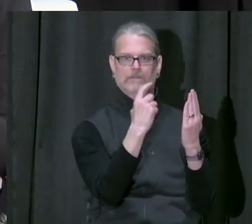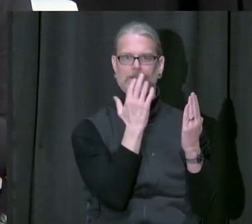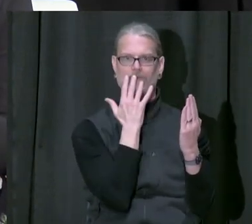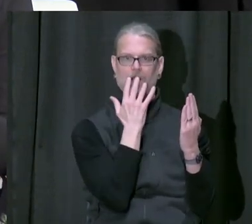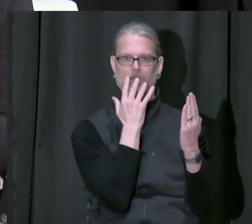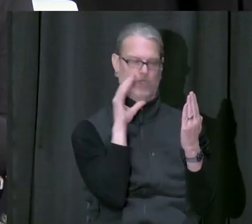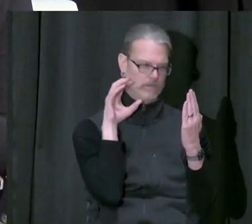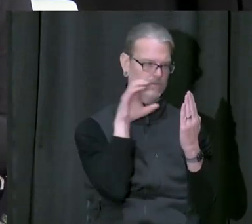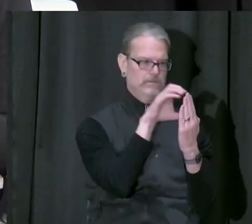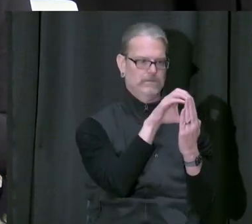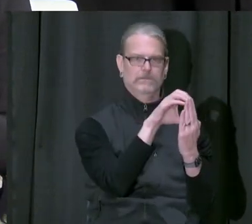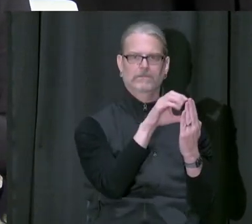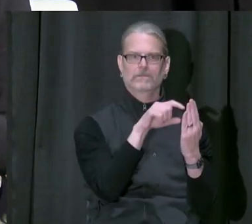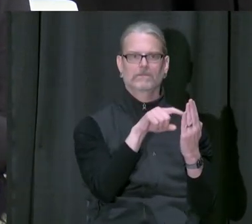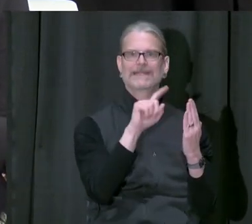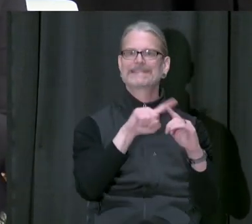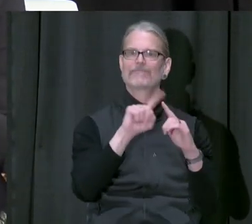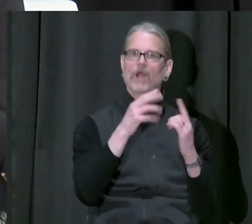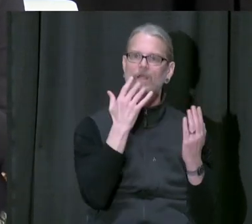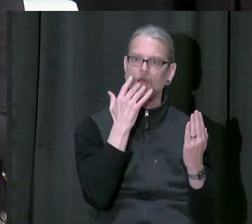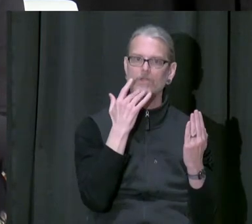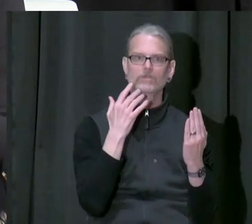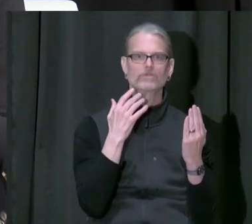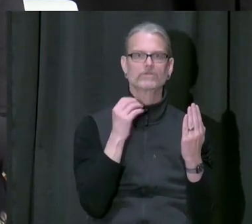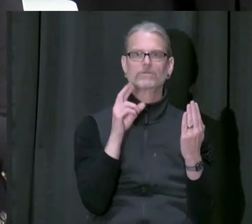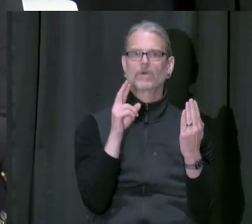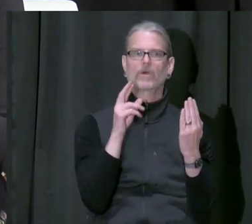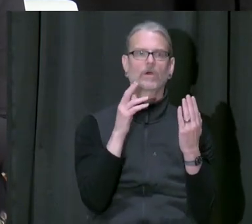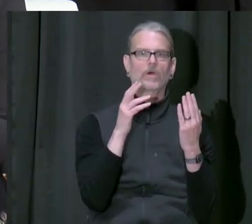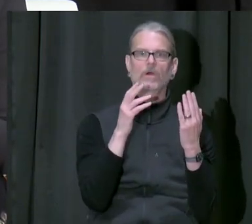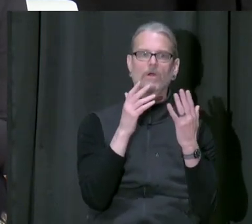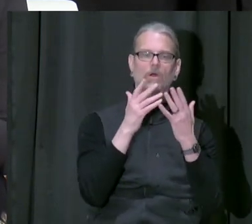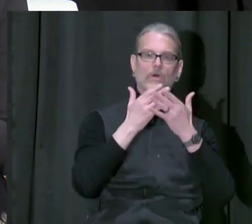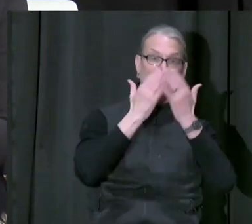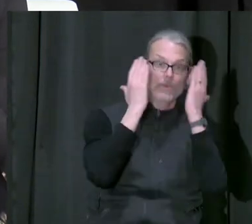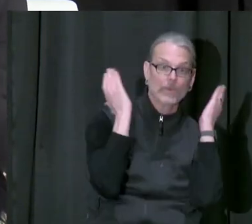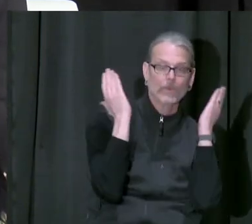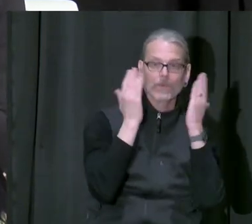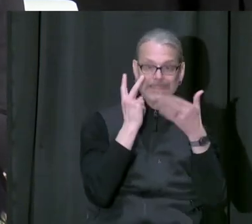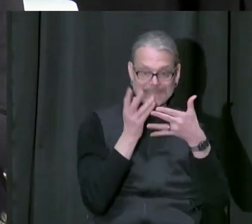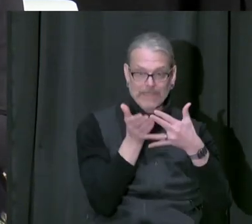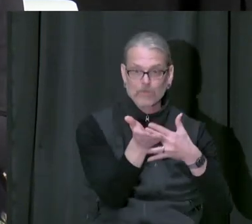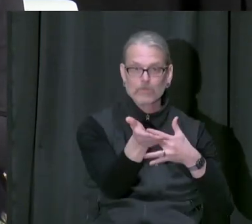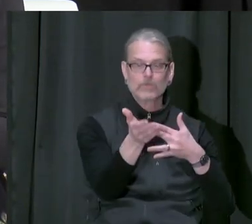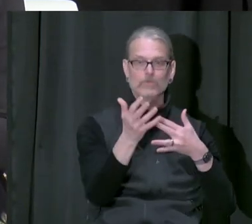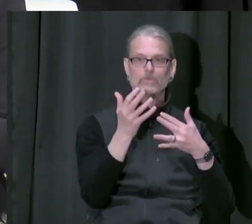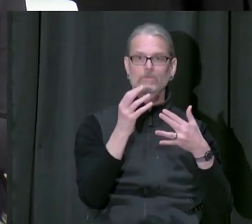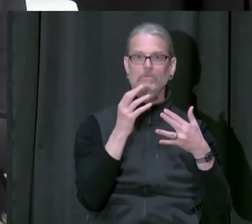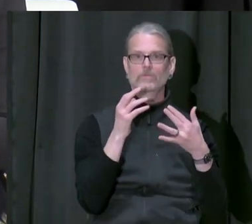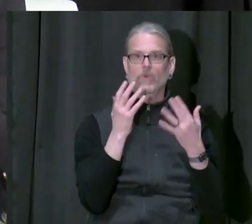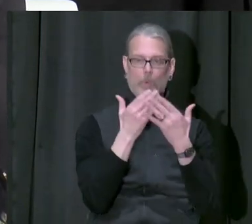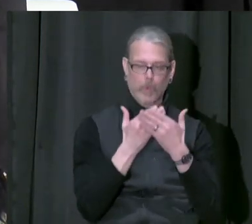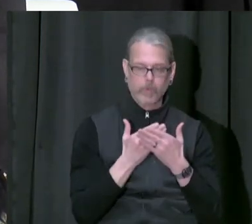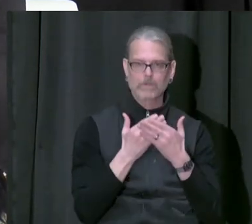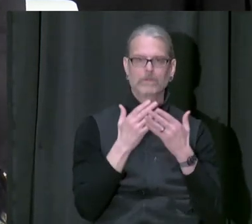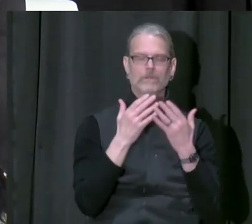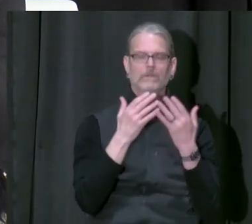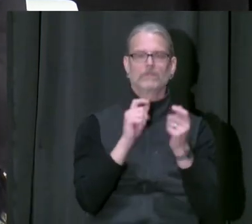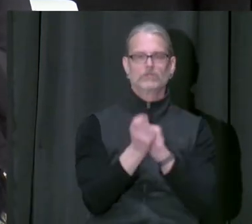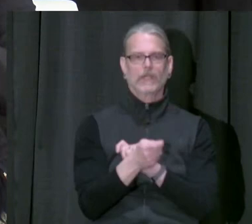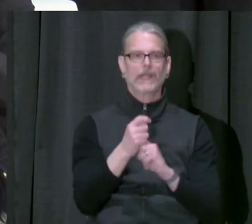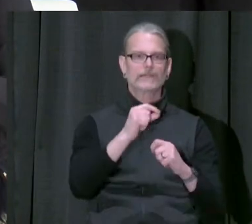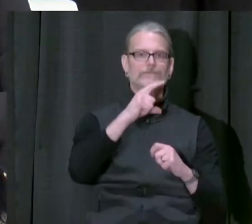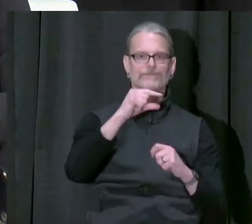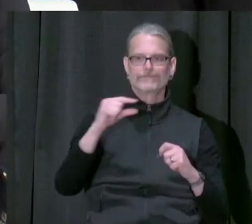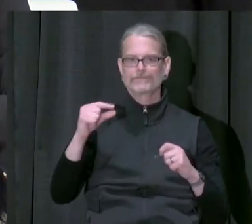you can customize different colors or the opacity. You can make it really transparent or really opaque. You can change the size and the style and use it.